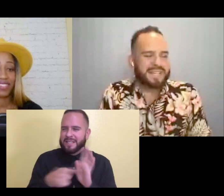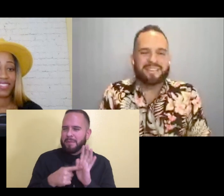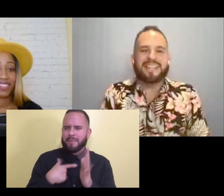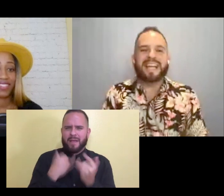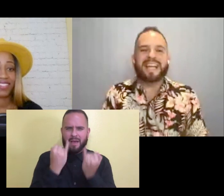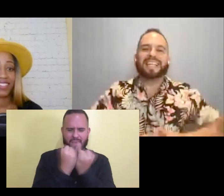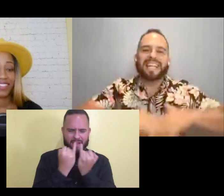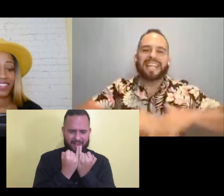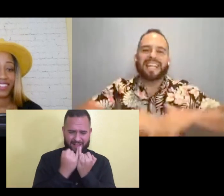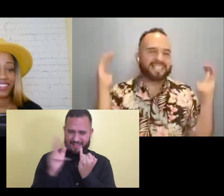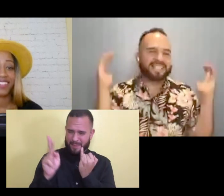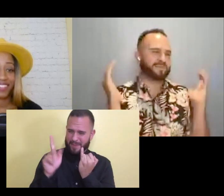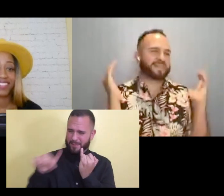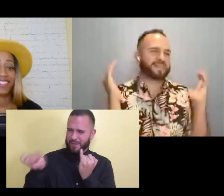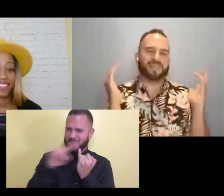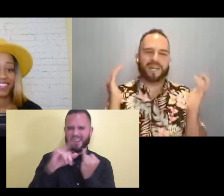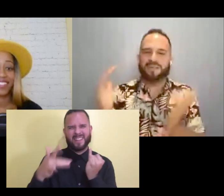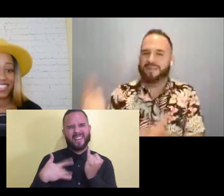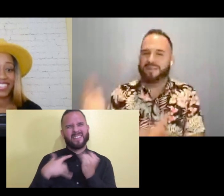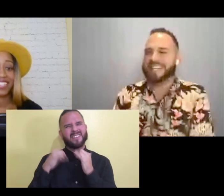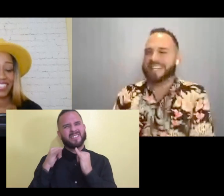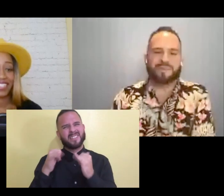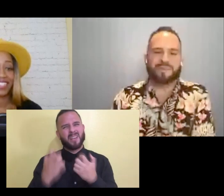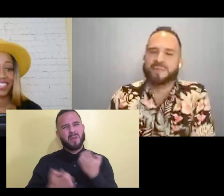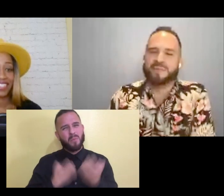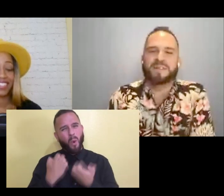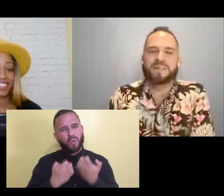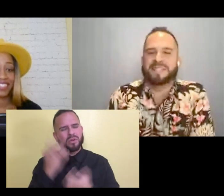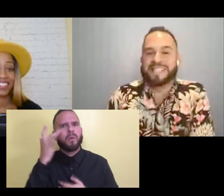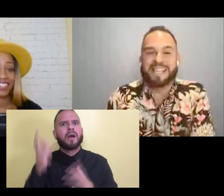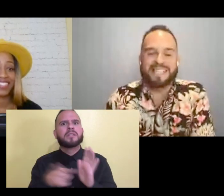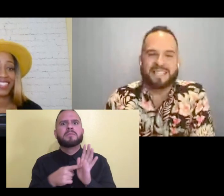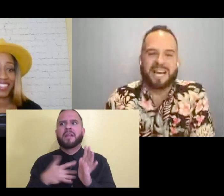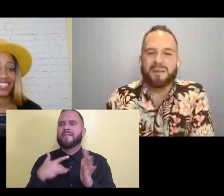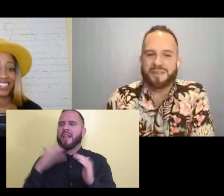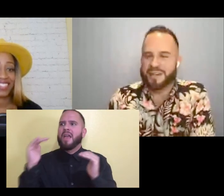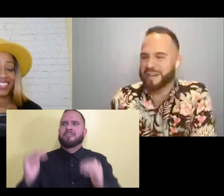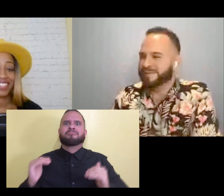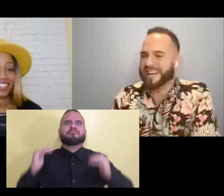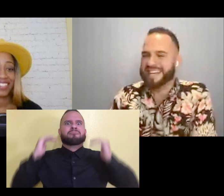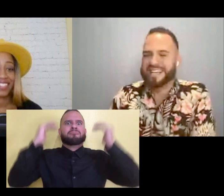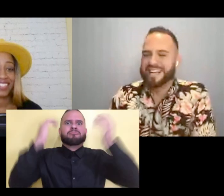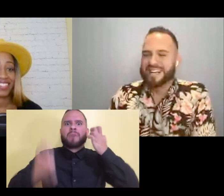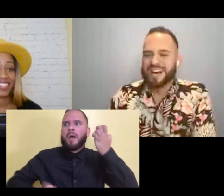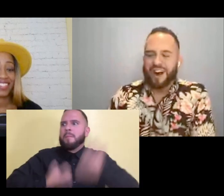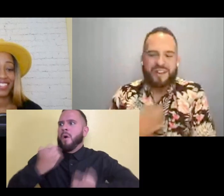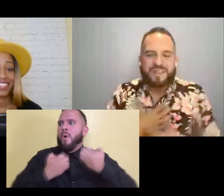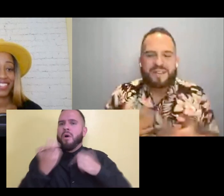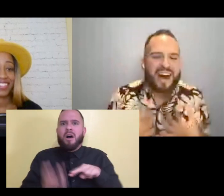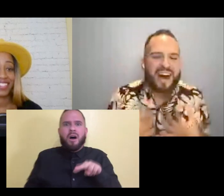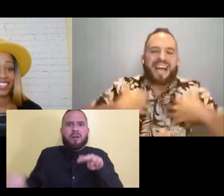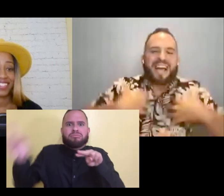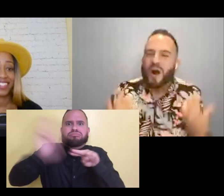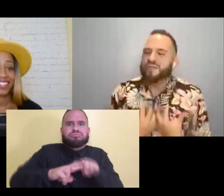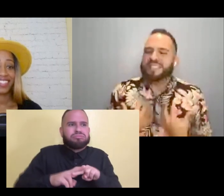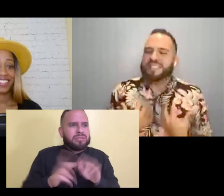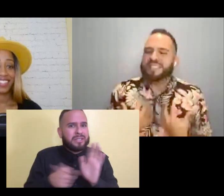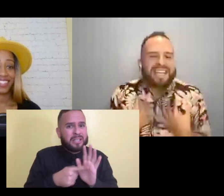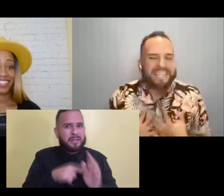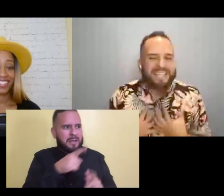sometimes? Because I feel like elated sometimes, and I'm looking at someone who might be doing the exact same thing I'm doing, and I'm like, are you not